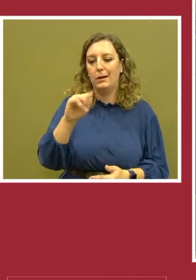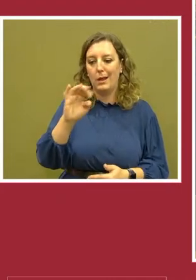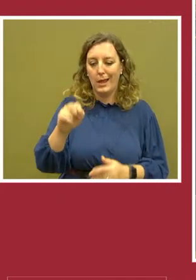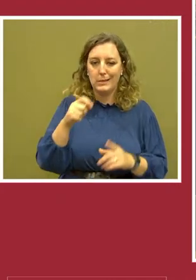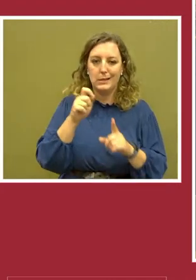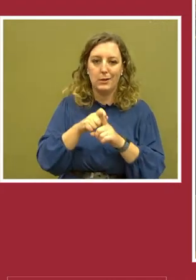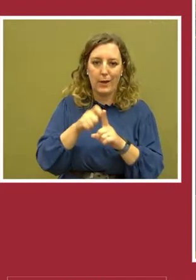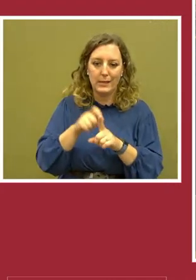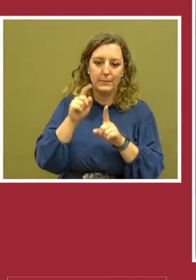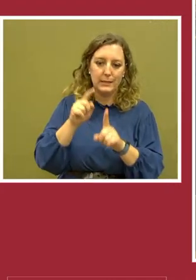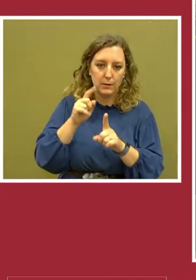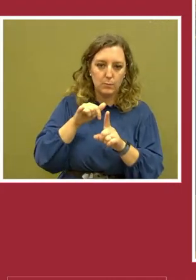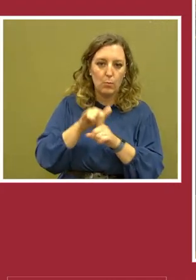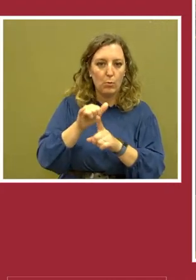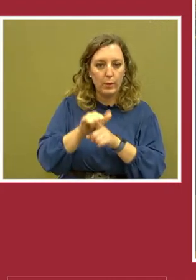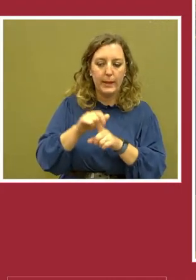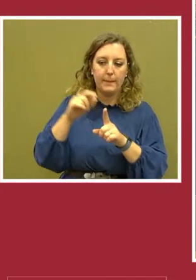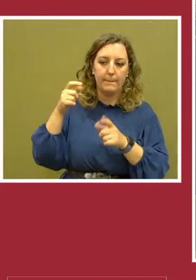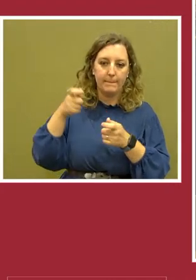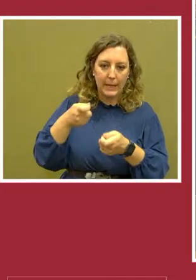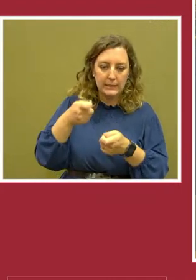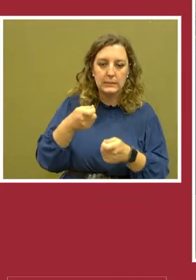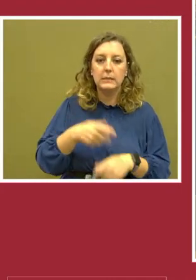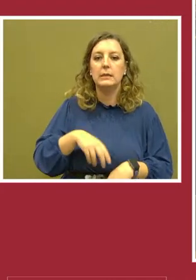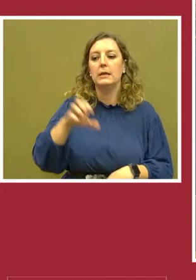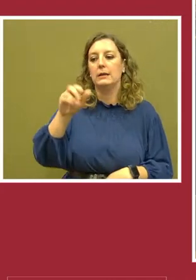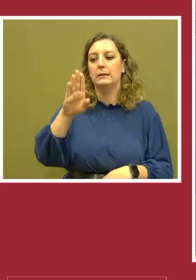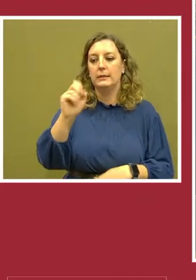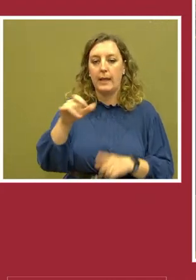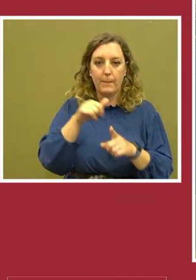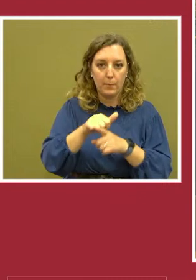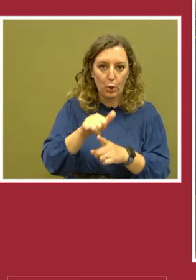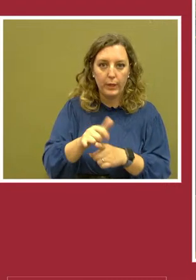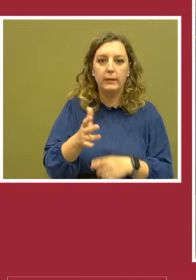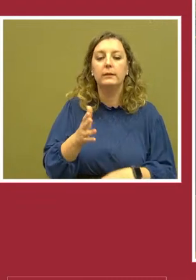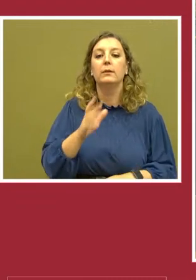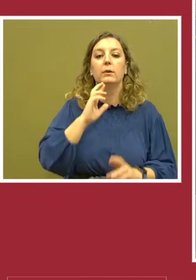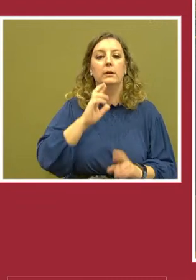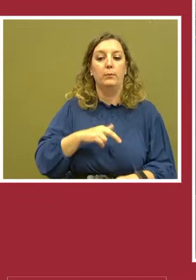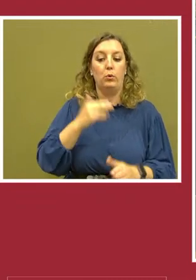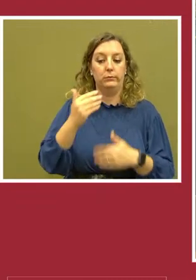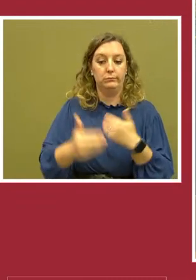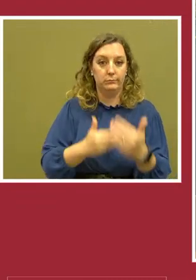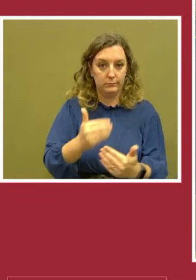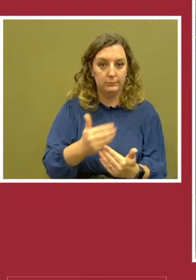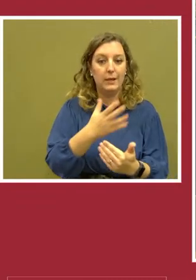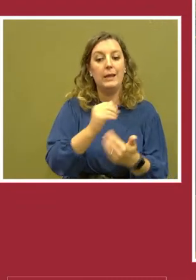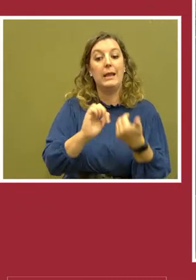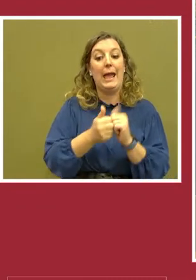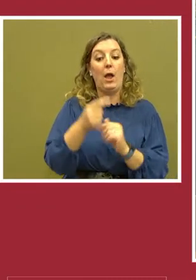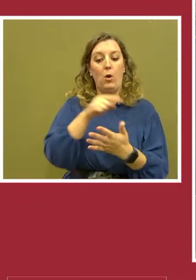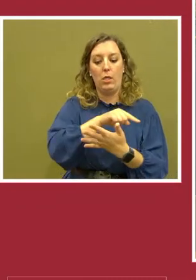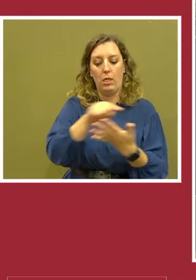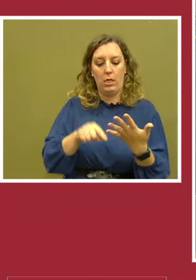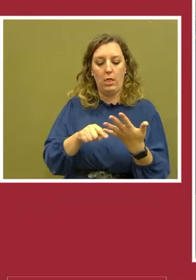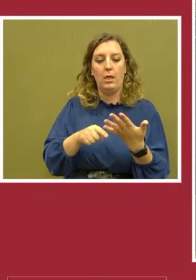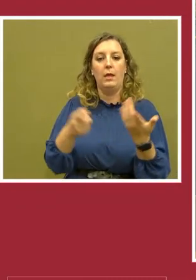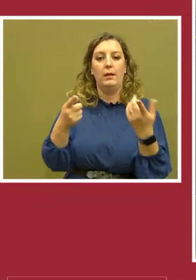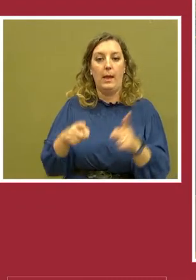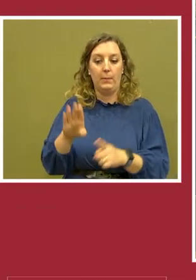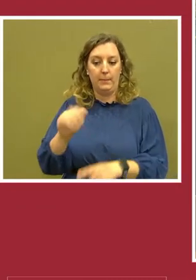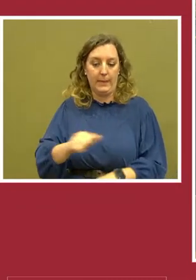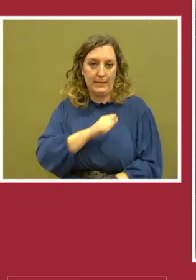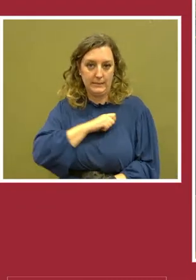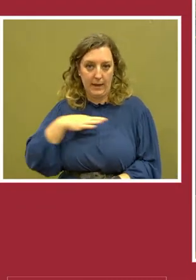harassment, intimidation, bullying, menacing, cyberbullying, reporting procedures and how those are administered by